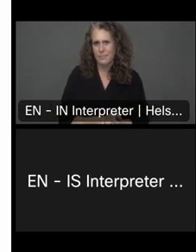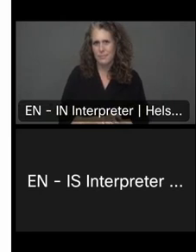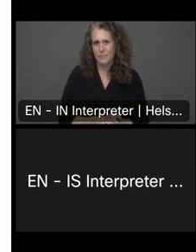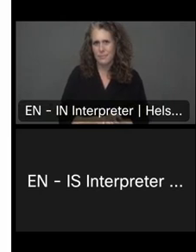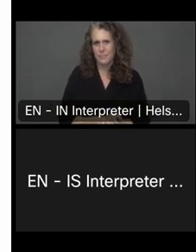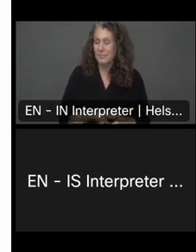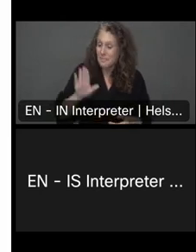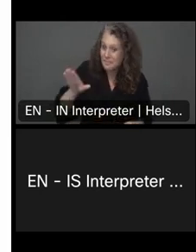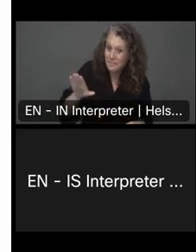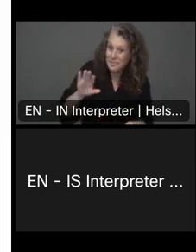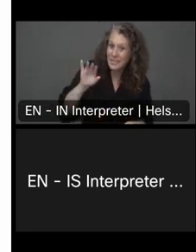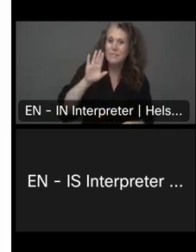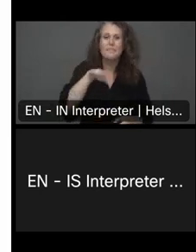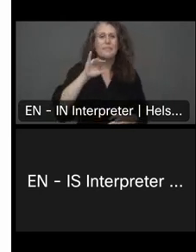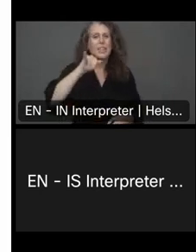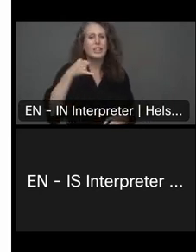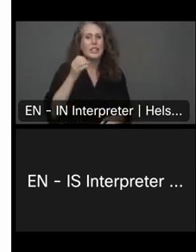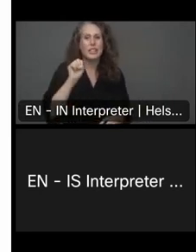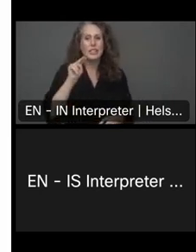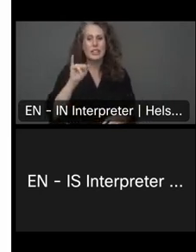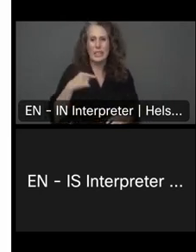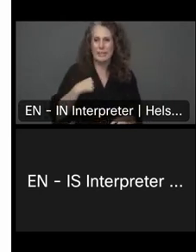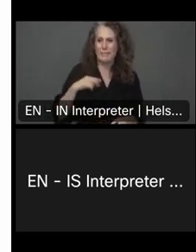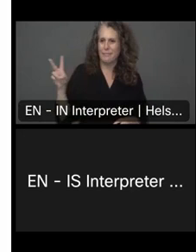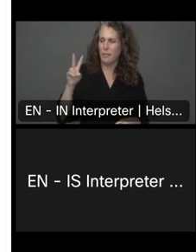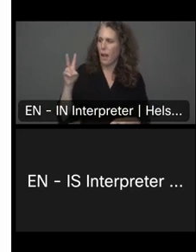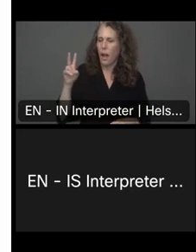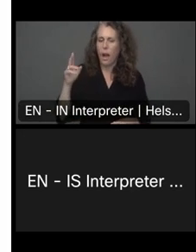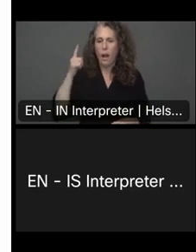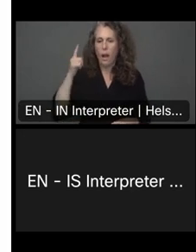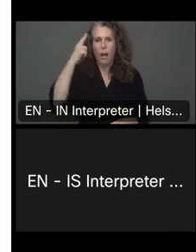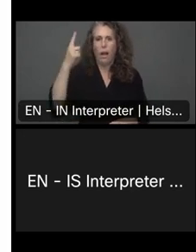Jenny and I just discovered that we didn't meet in